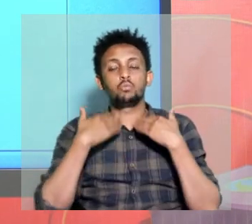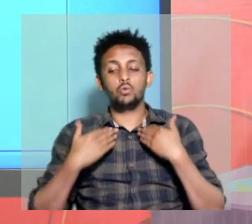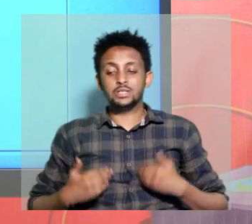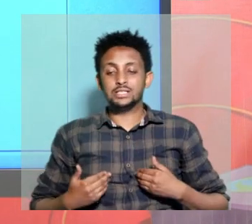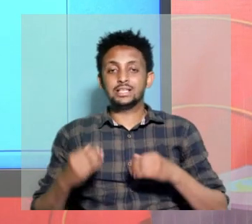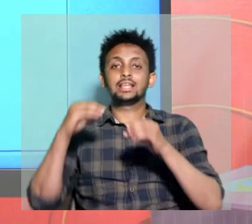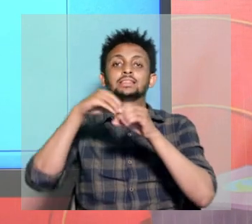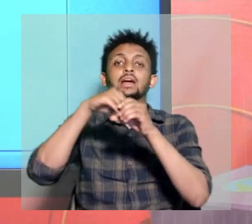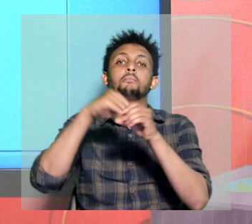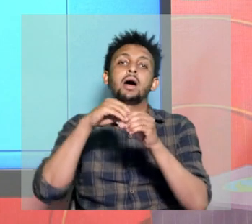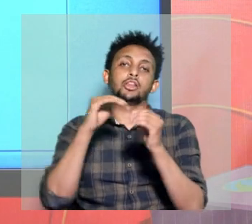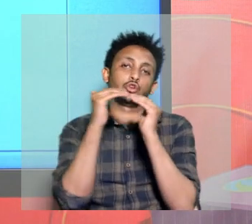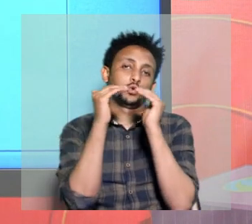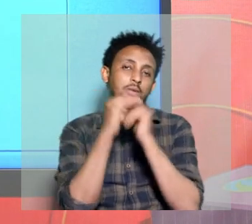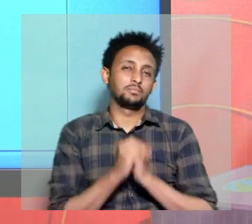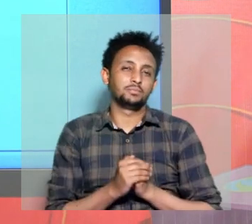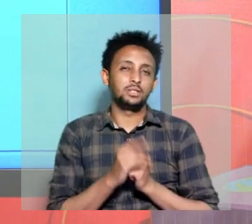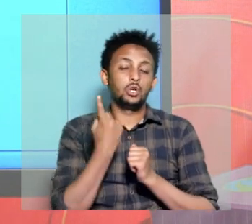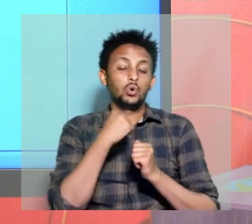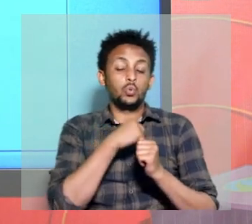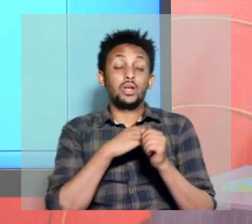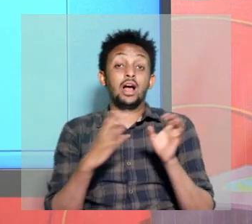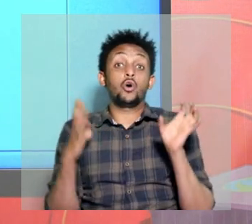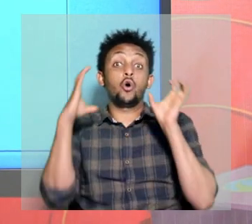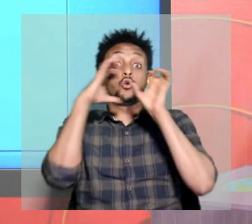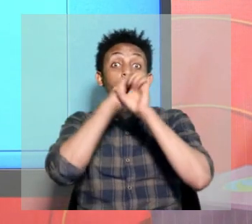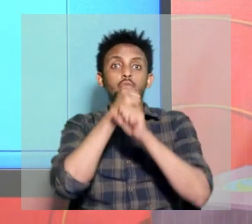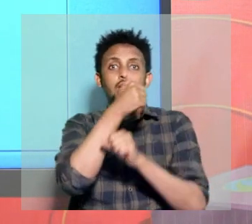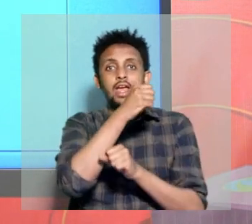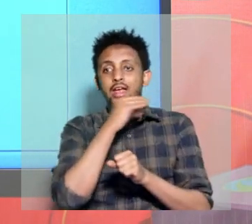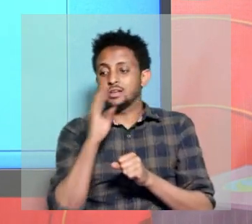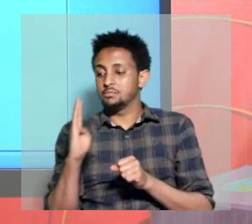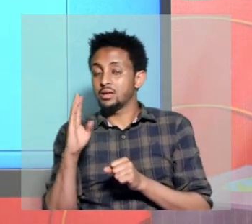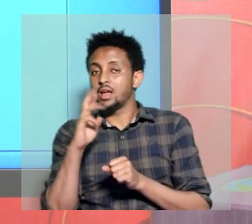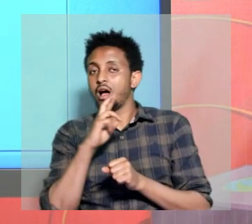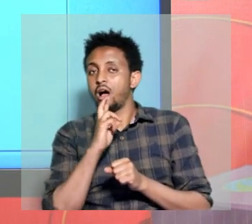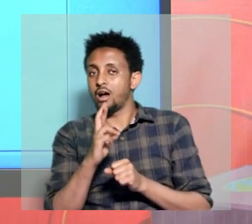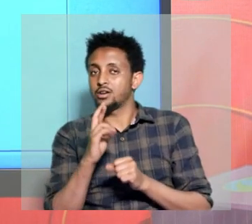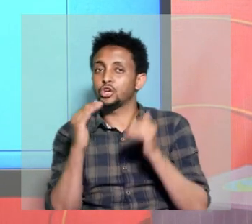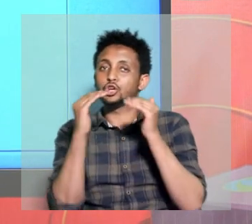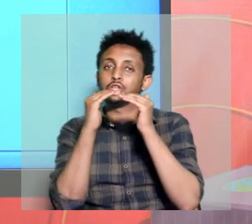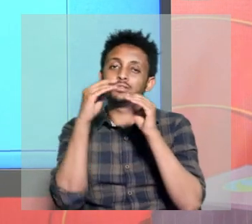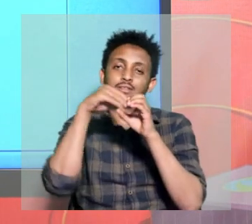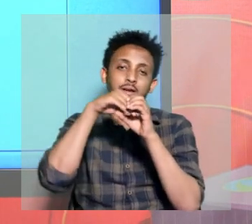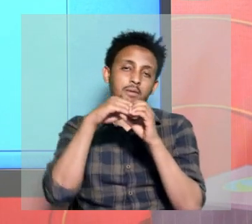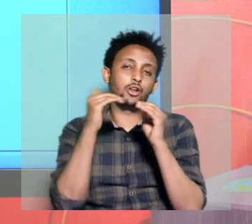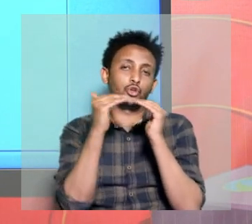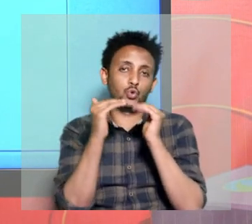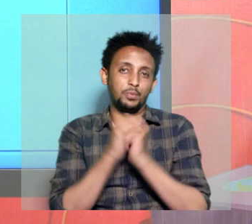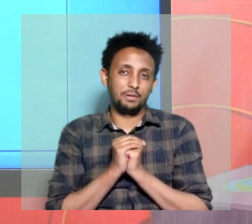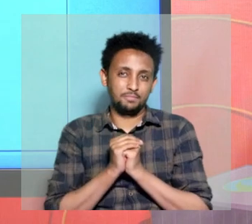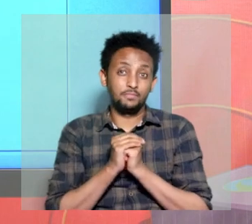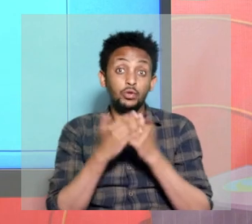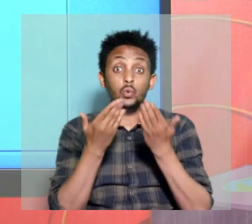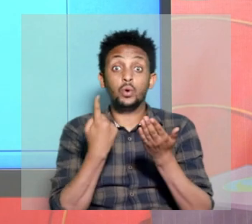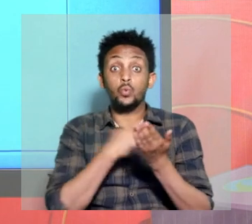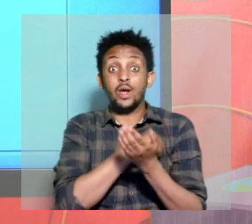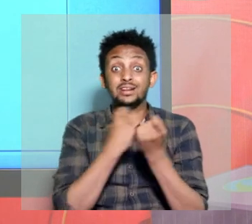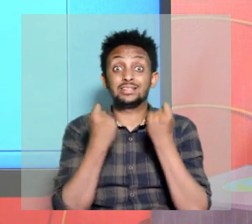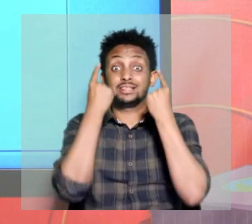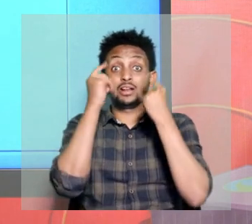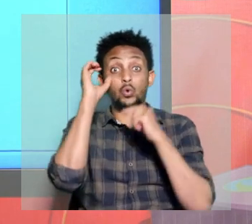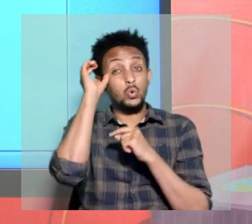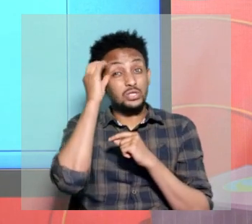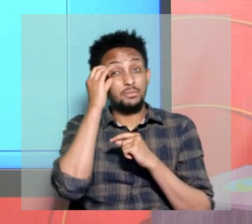are in thermal equilibrium. So you can conclude that A and B are also in thermal equilibrium. Well, to understand